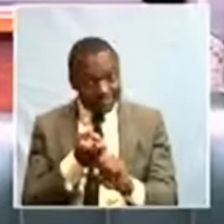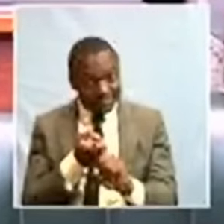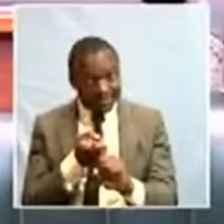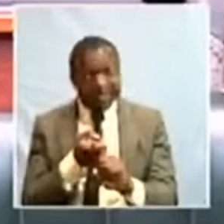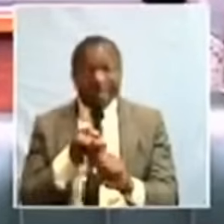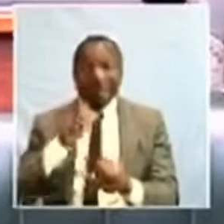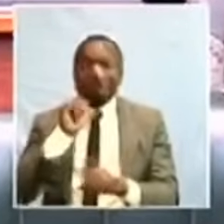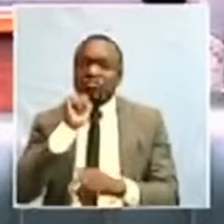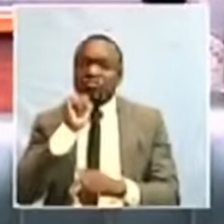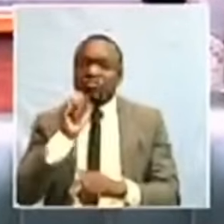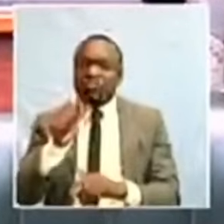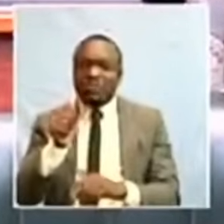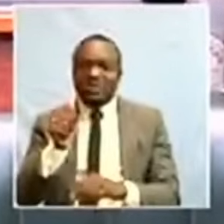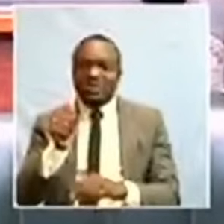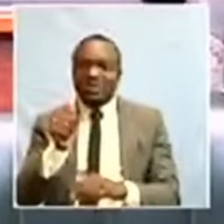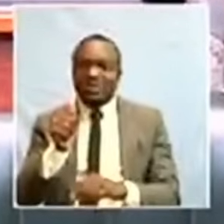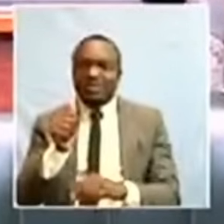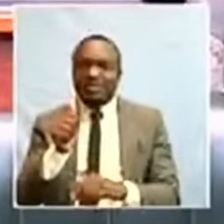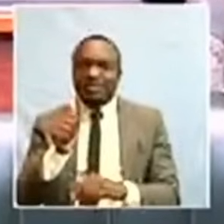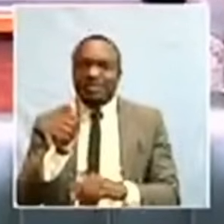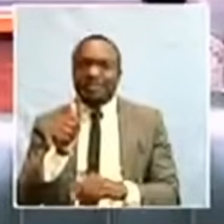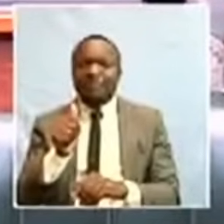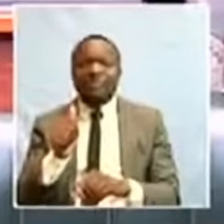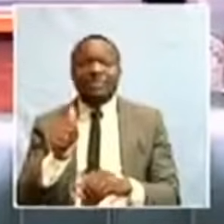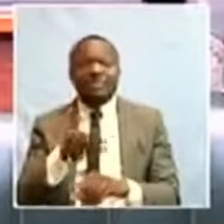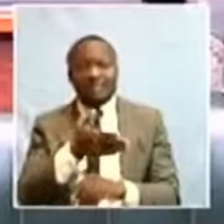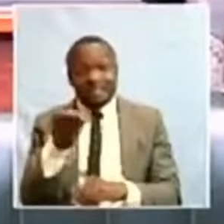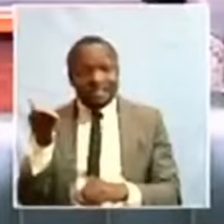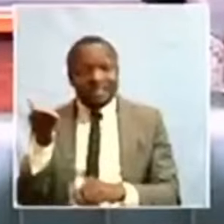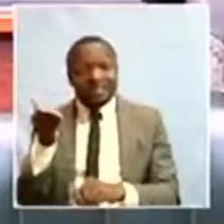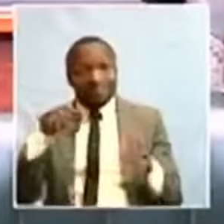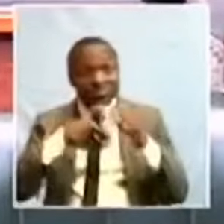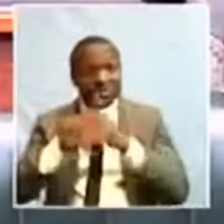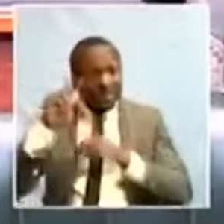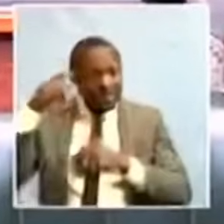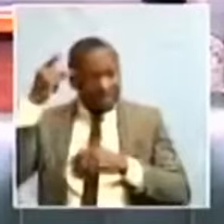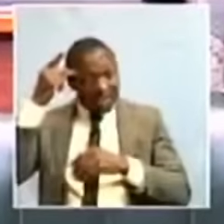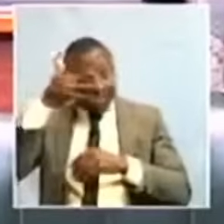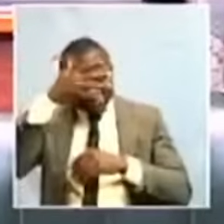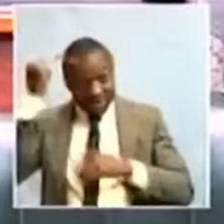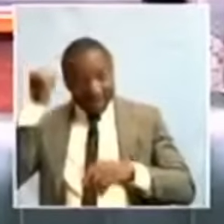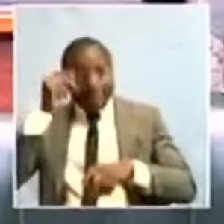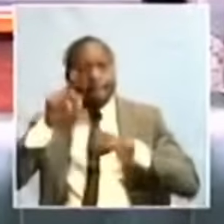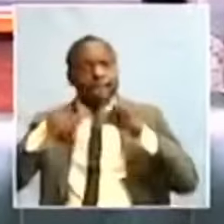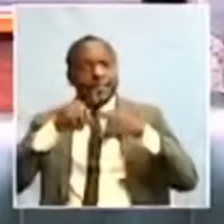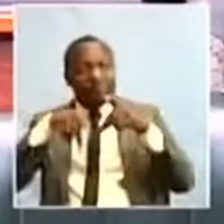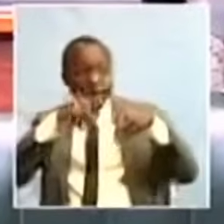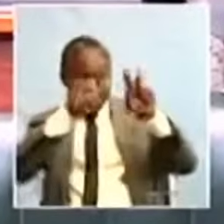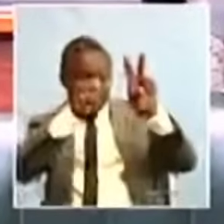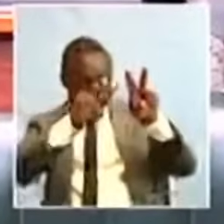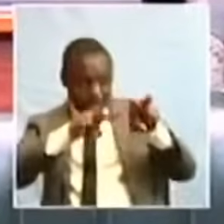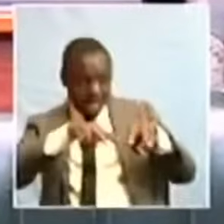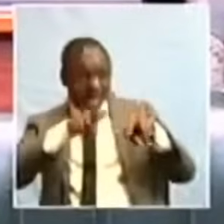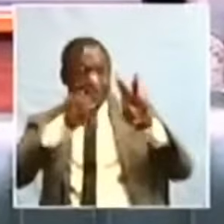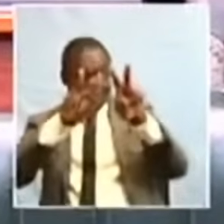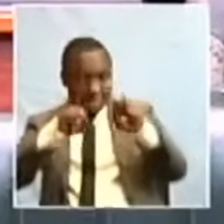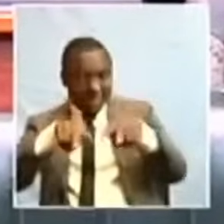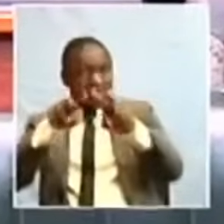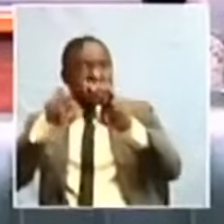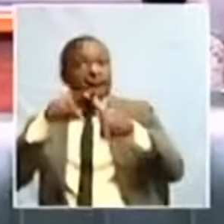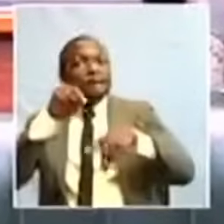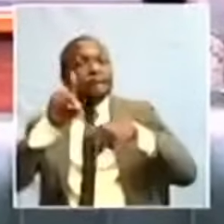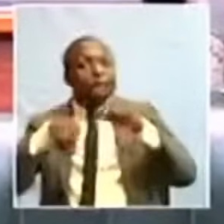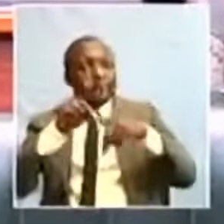let us not get engulfed in politics and forget that people are observing.